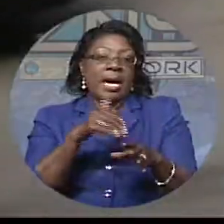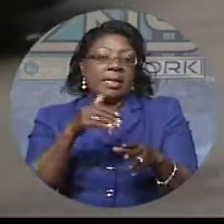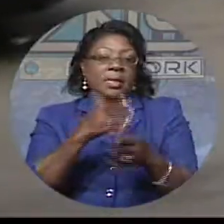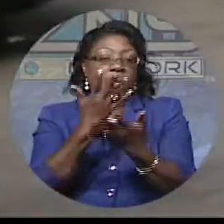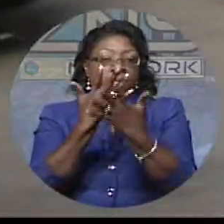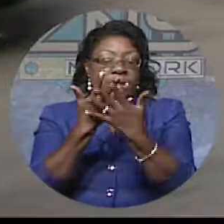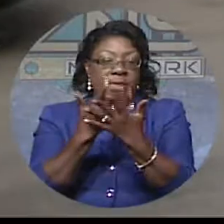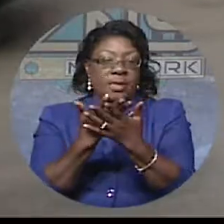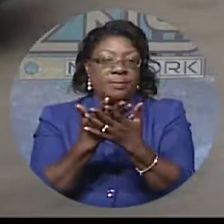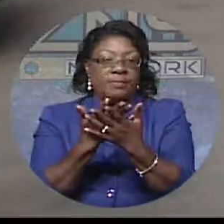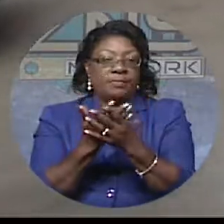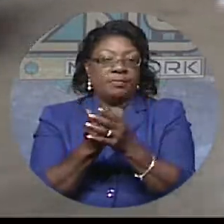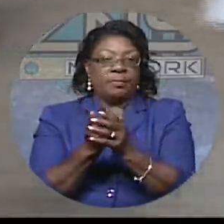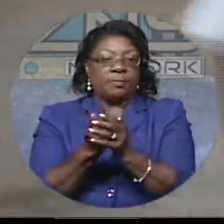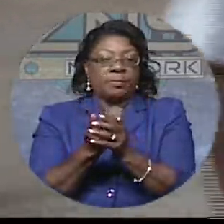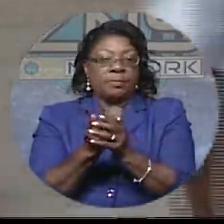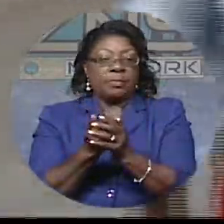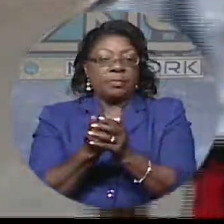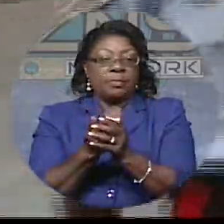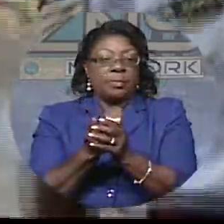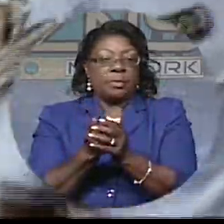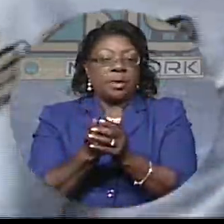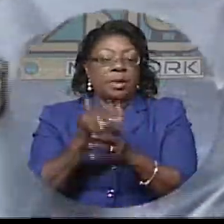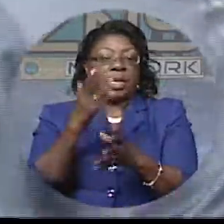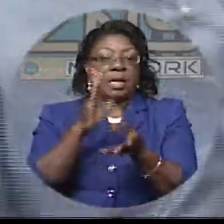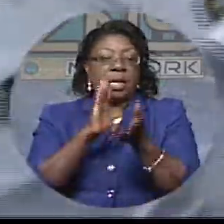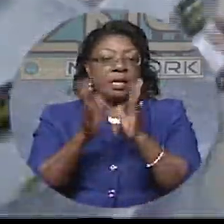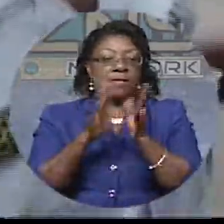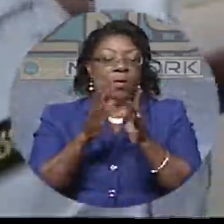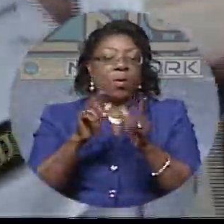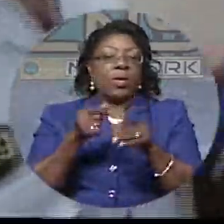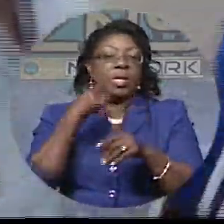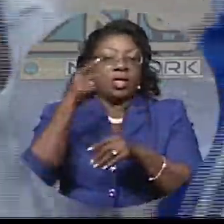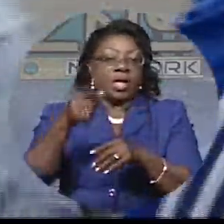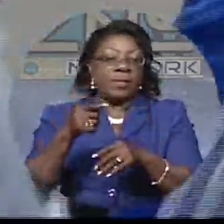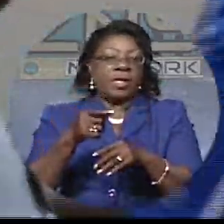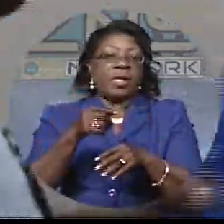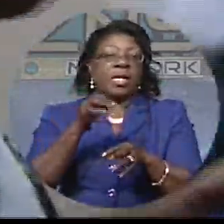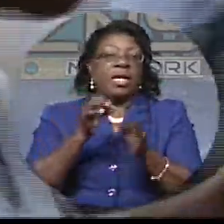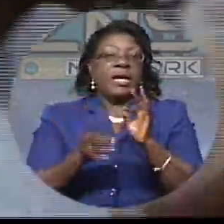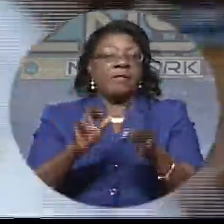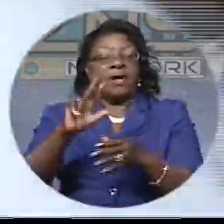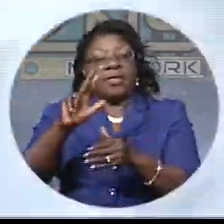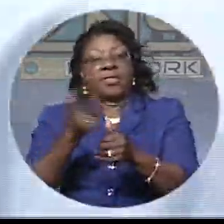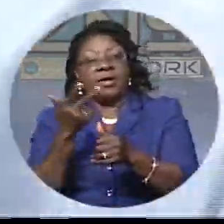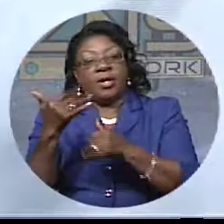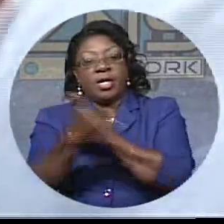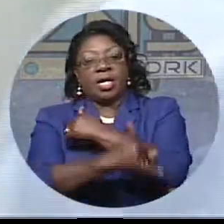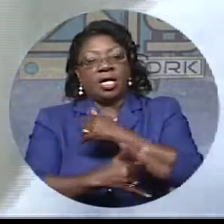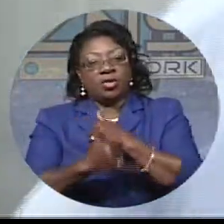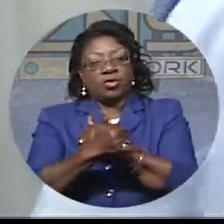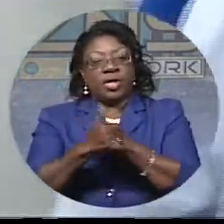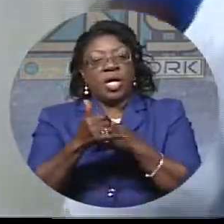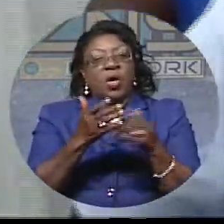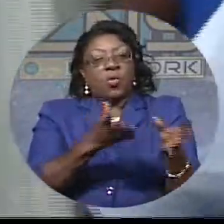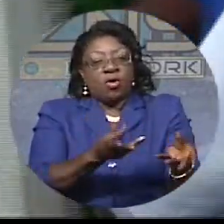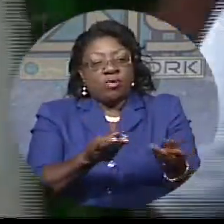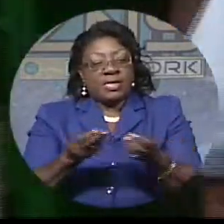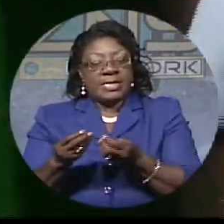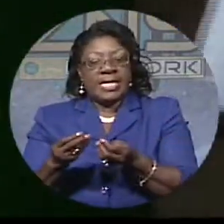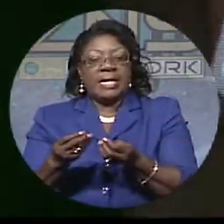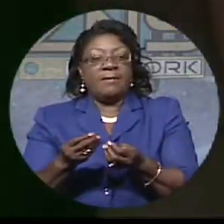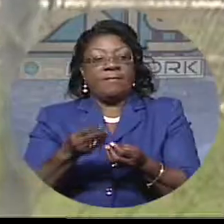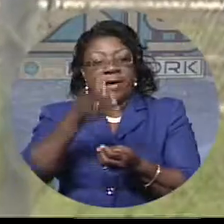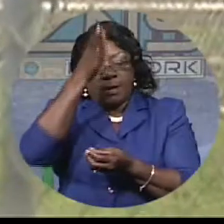exile groups. Attorney for the three, Roger Gomez, asked the court to adjourn the matter for 2 reasons. He told the court that he received the